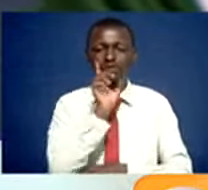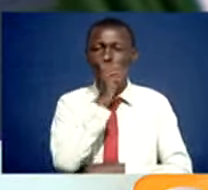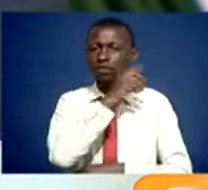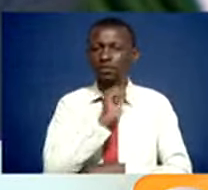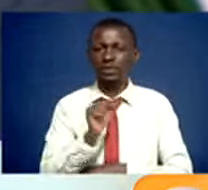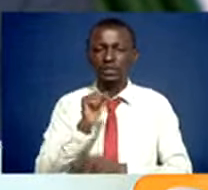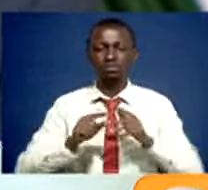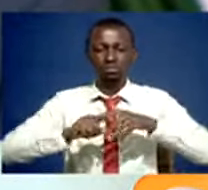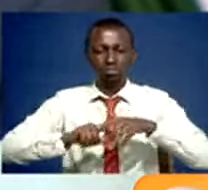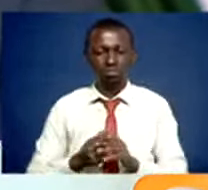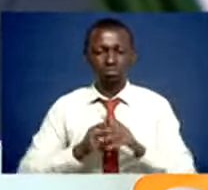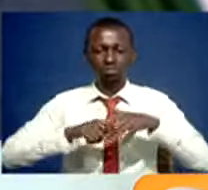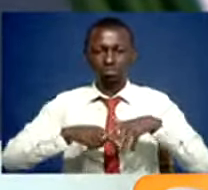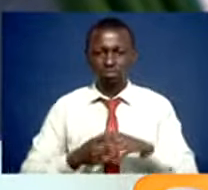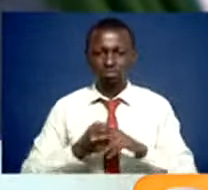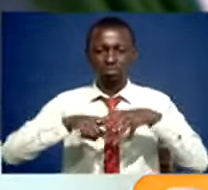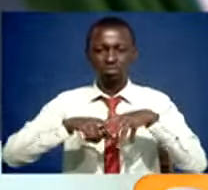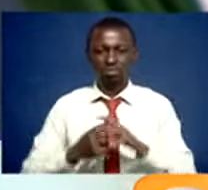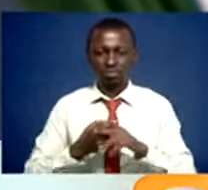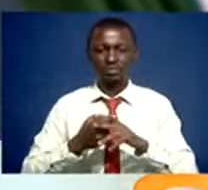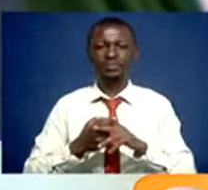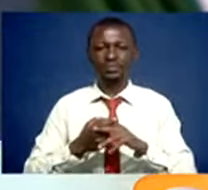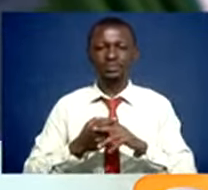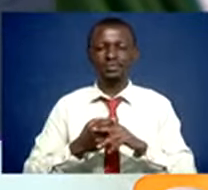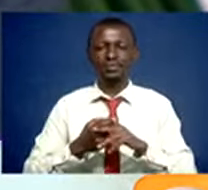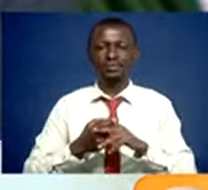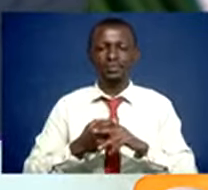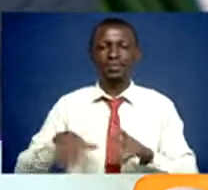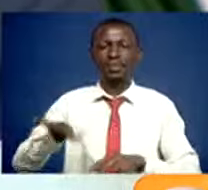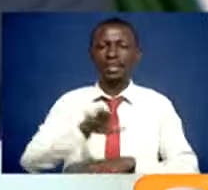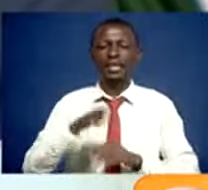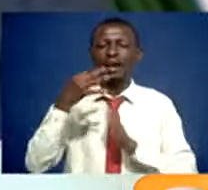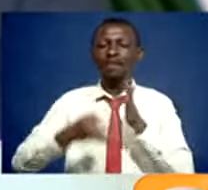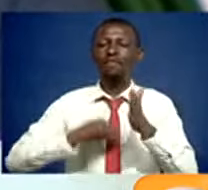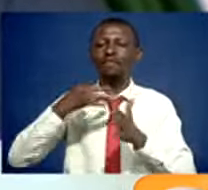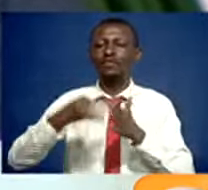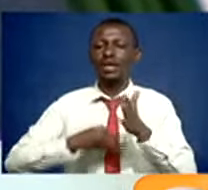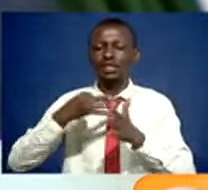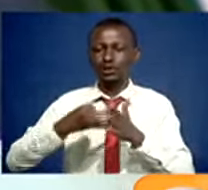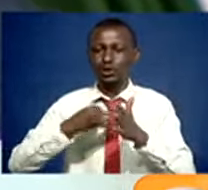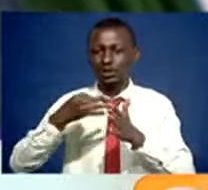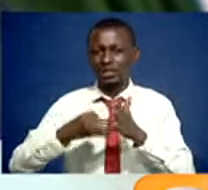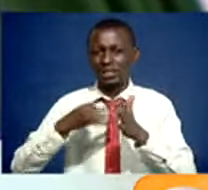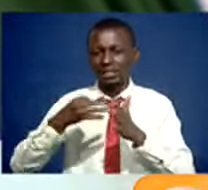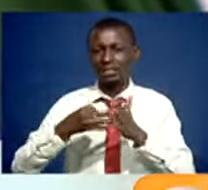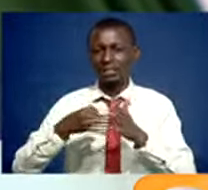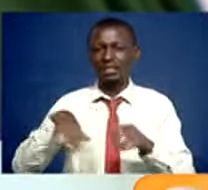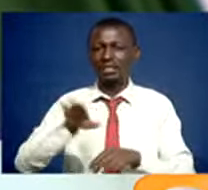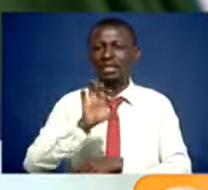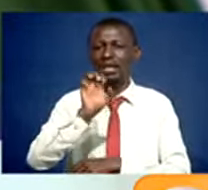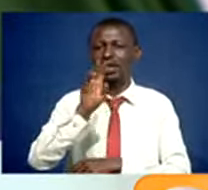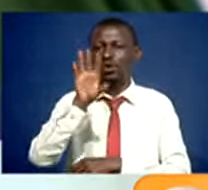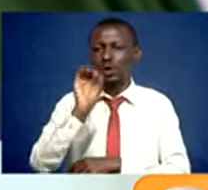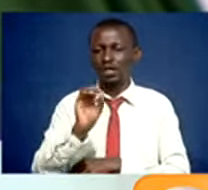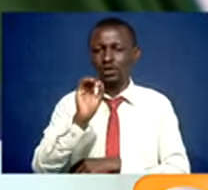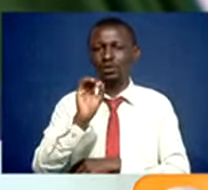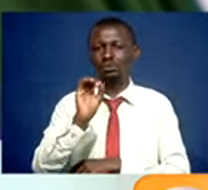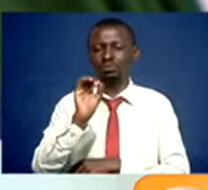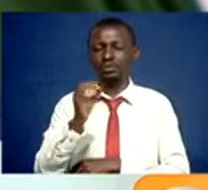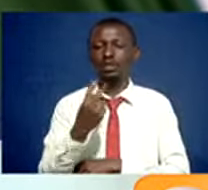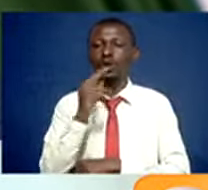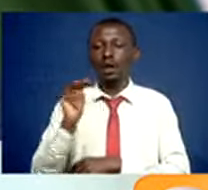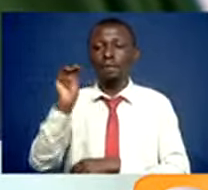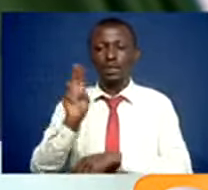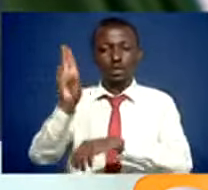upgrade the Ewaso Nyiro South Development Authority's leather factory. 200 million of the funds will be used